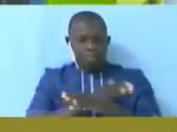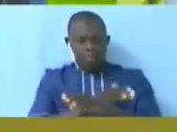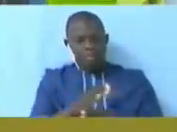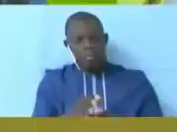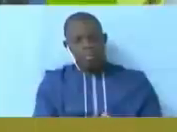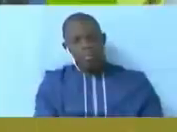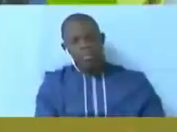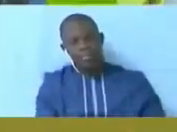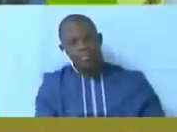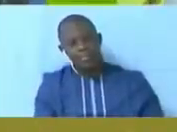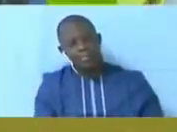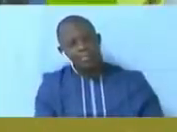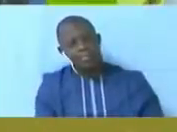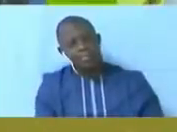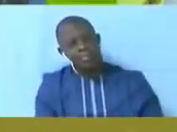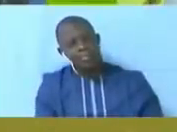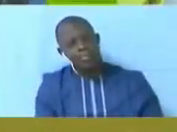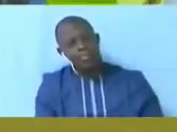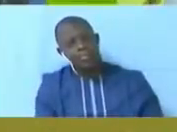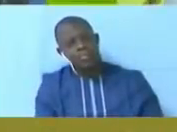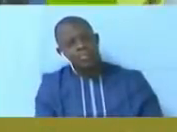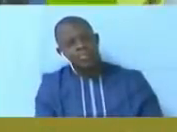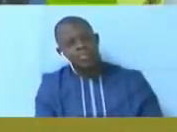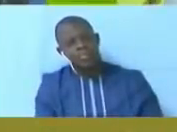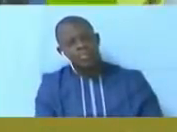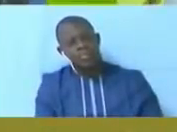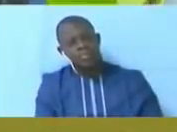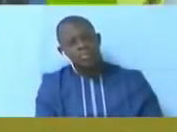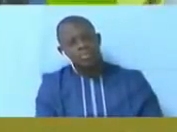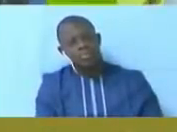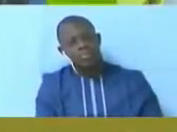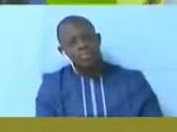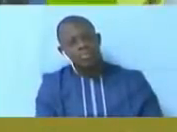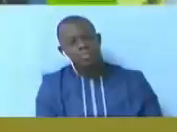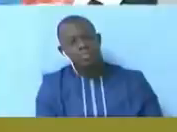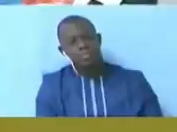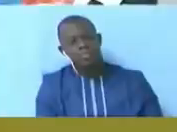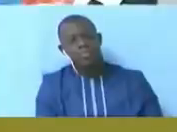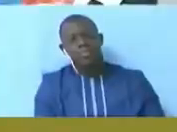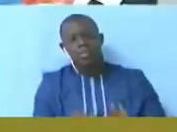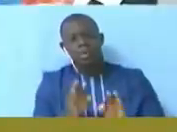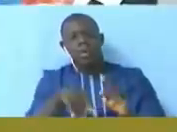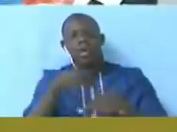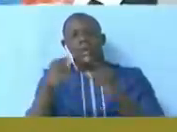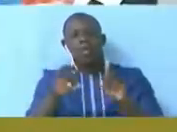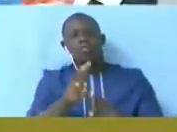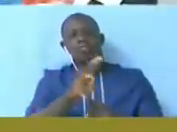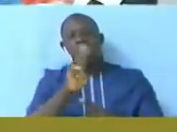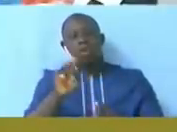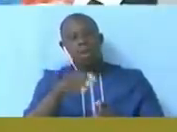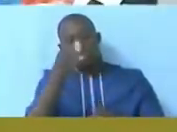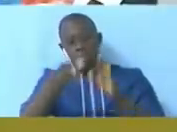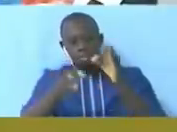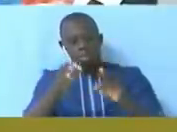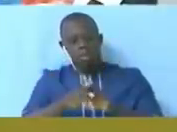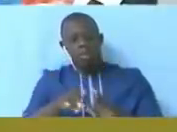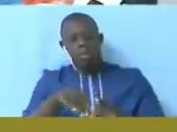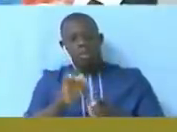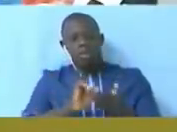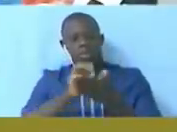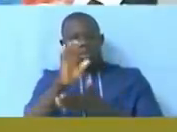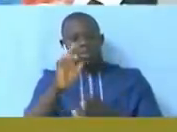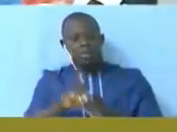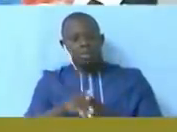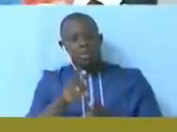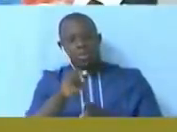submission. Just explain what a no case submission is in summary. No-case submission simply